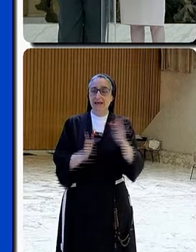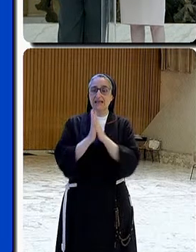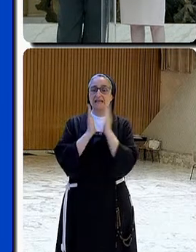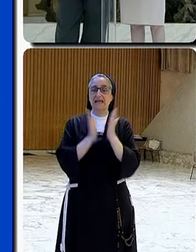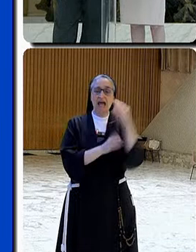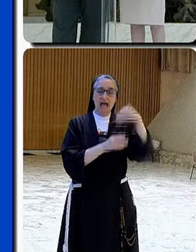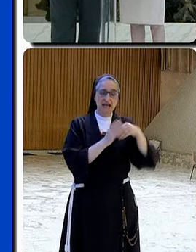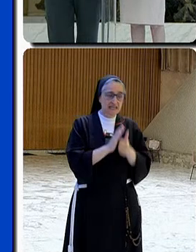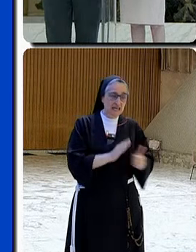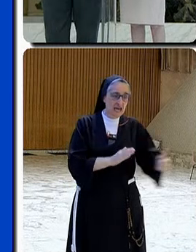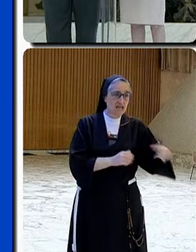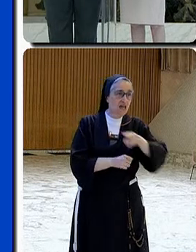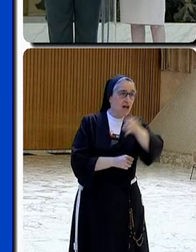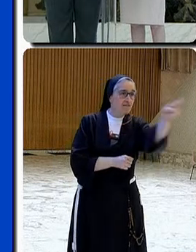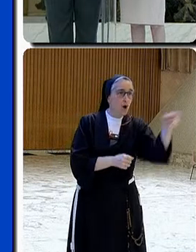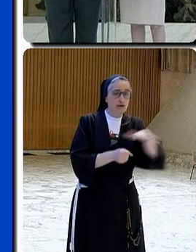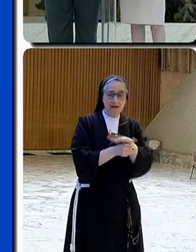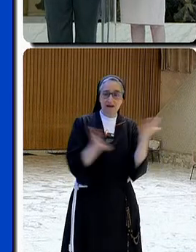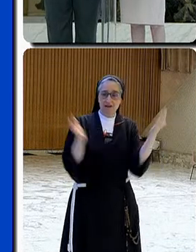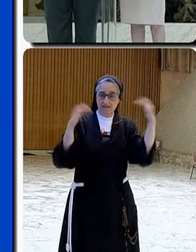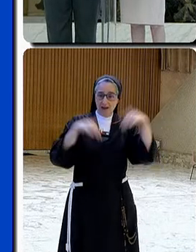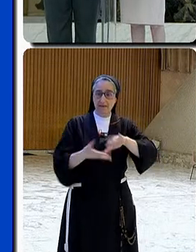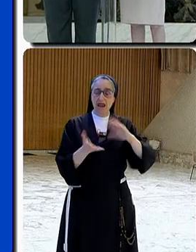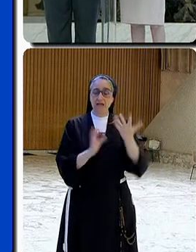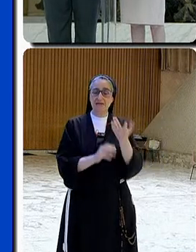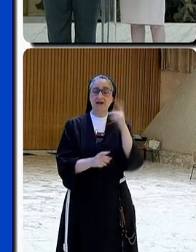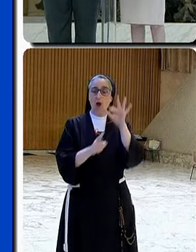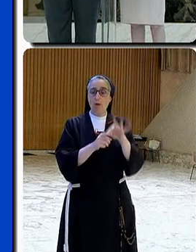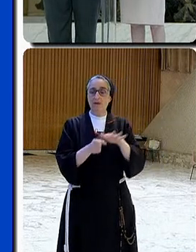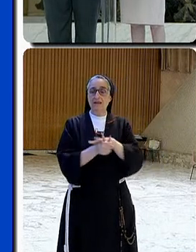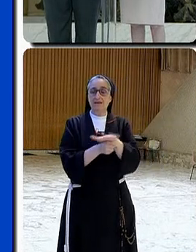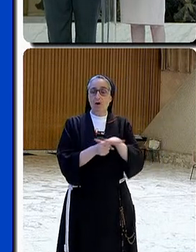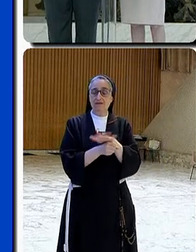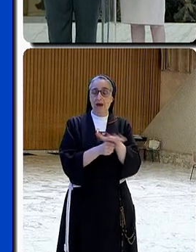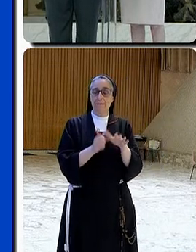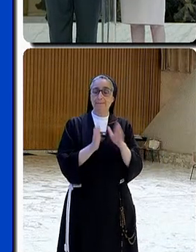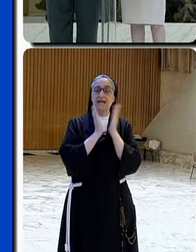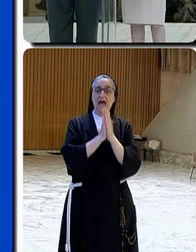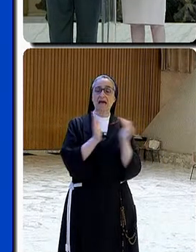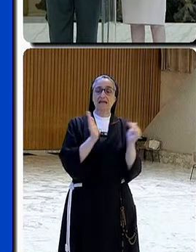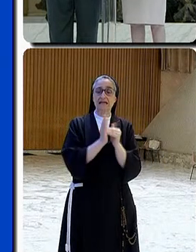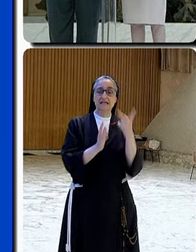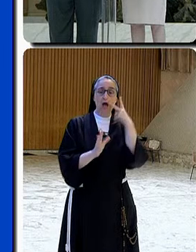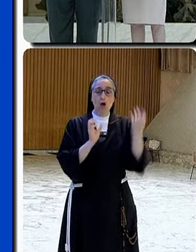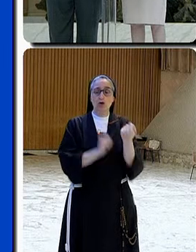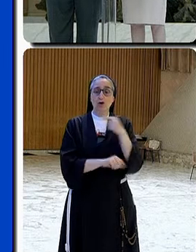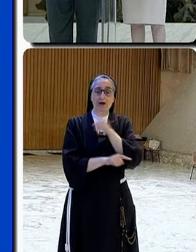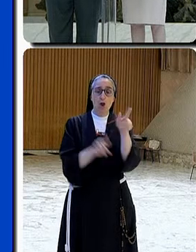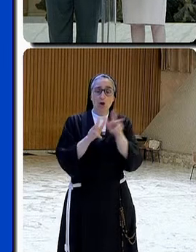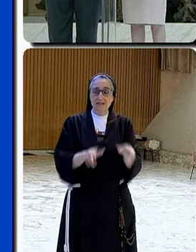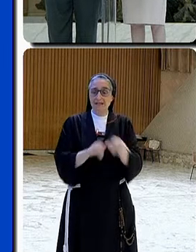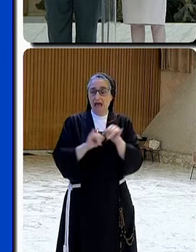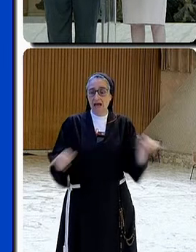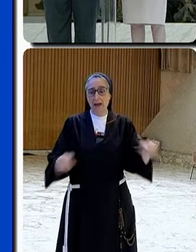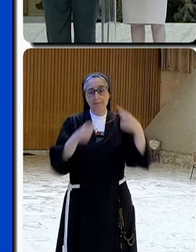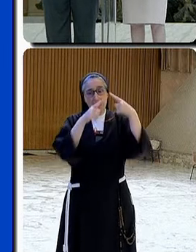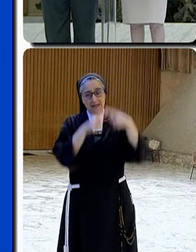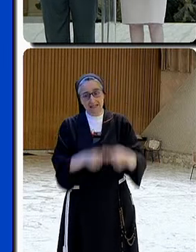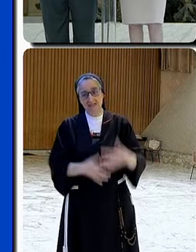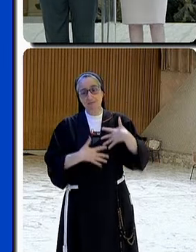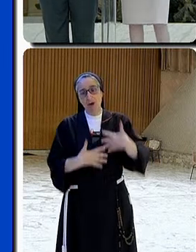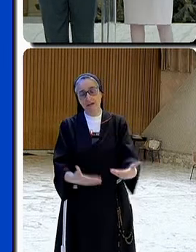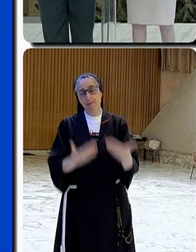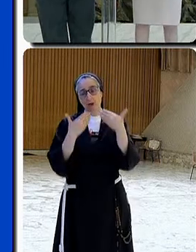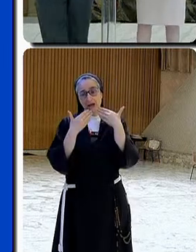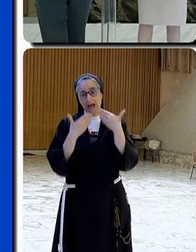churches that call the world to Christ through their untiring witness of Christian love and service. Holy Family of Nazareth, pray for us. Thank you